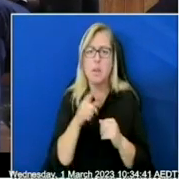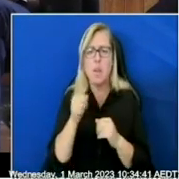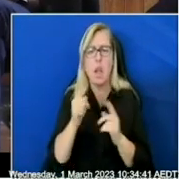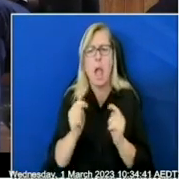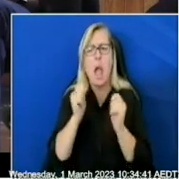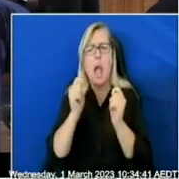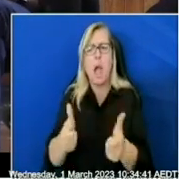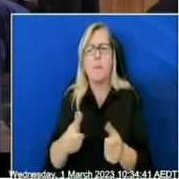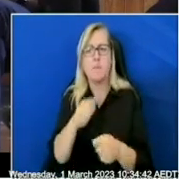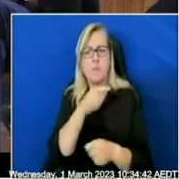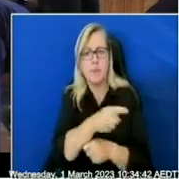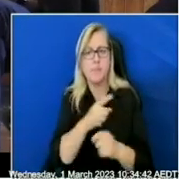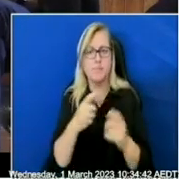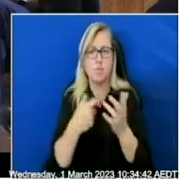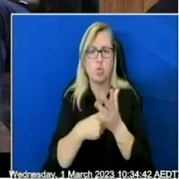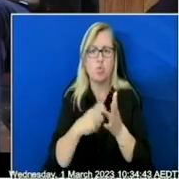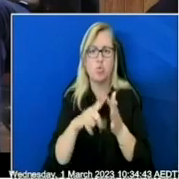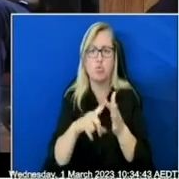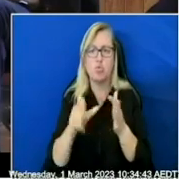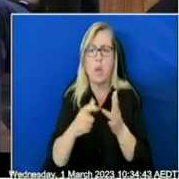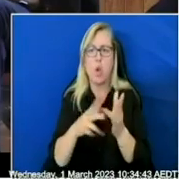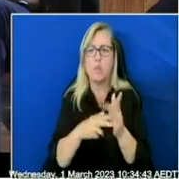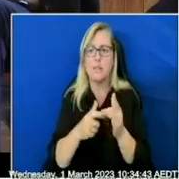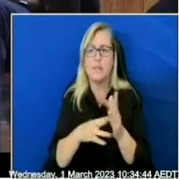thing, there was